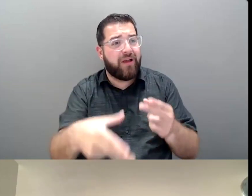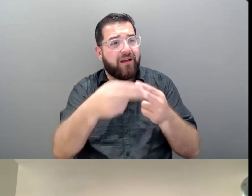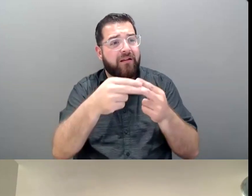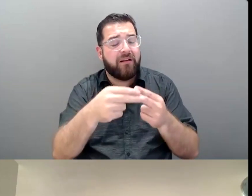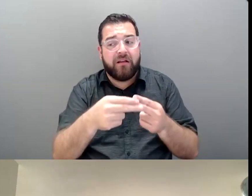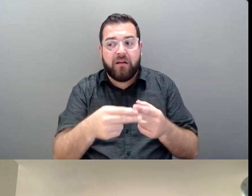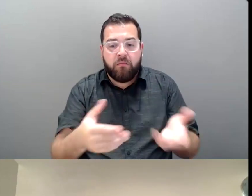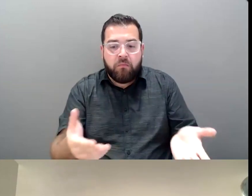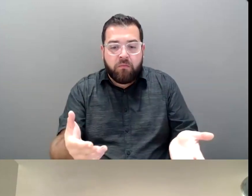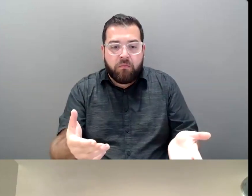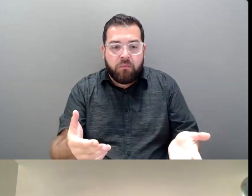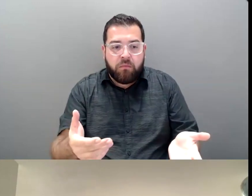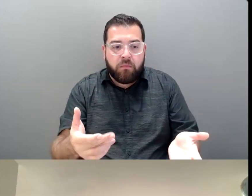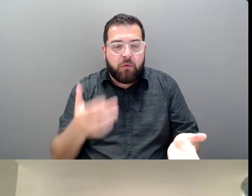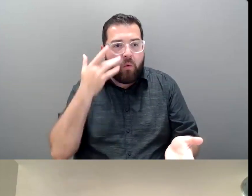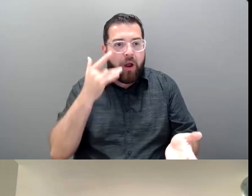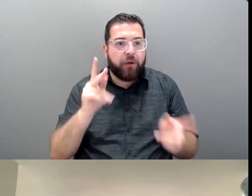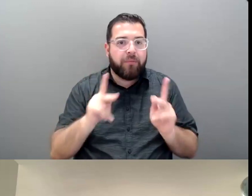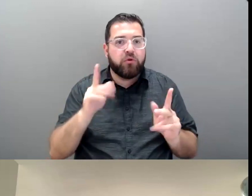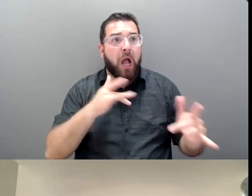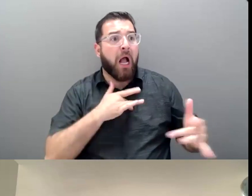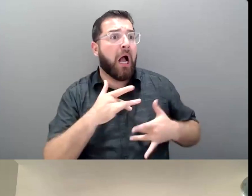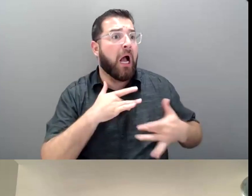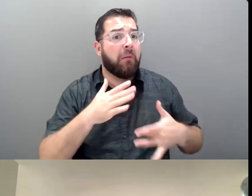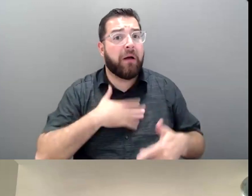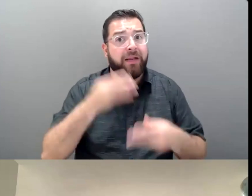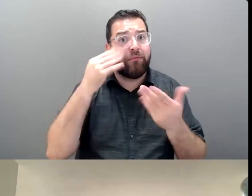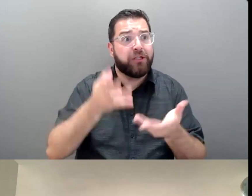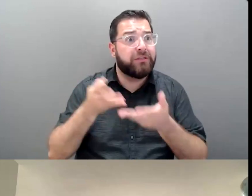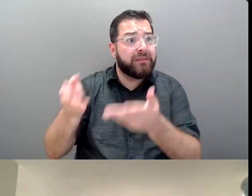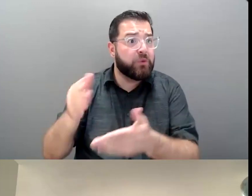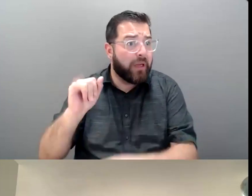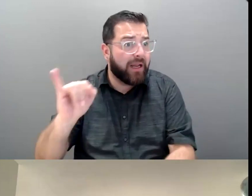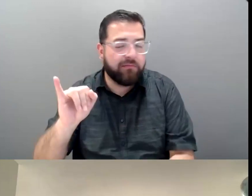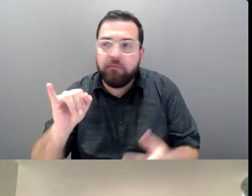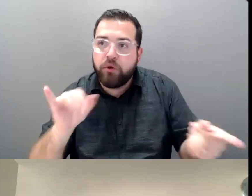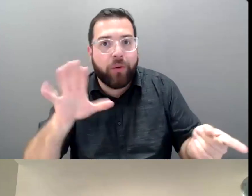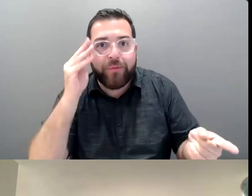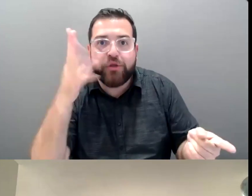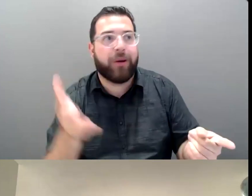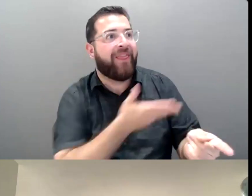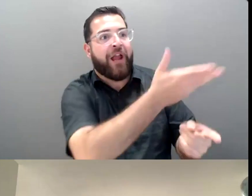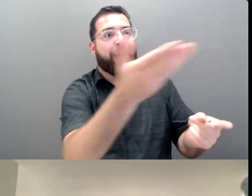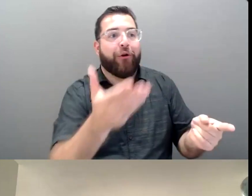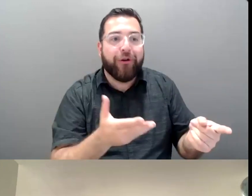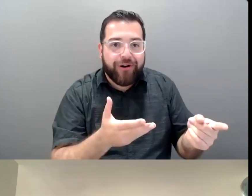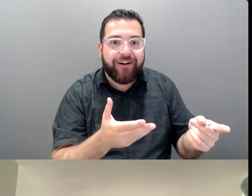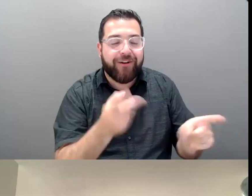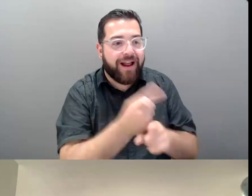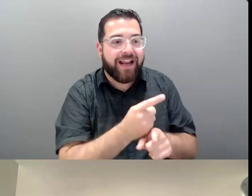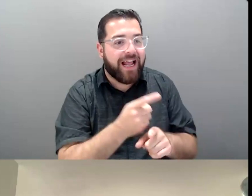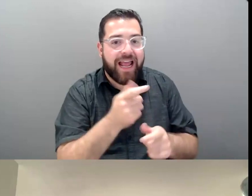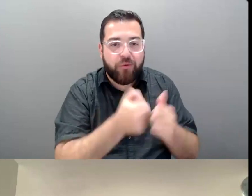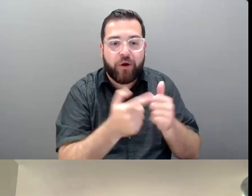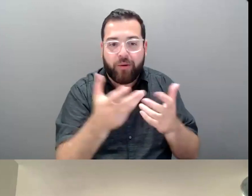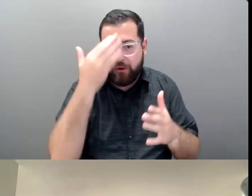why would anybody be concerned about inputting their information because their information's out? I mean, we're already at like, right? Underwear at Macy's. We're already at the level where like everybody knows what